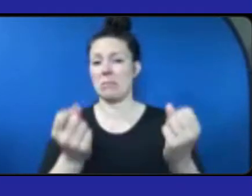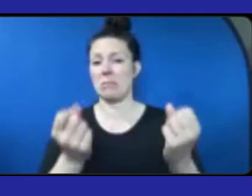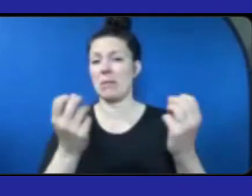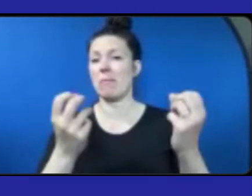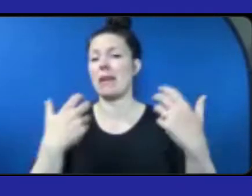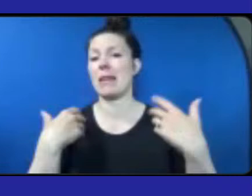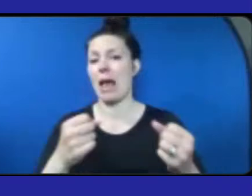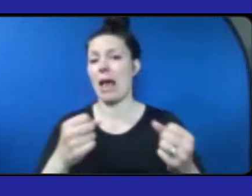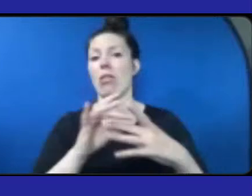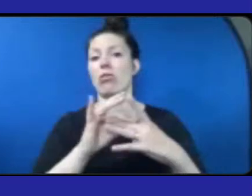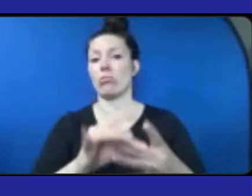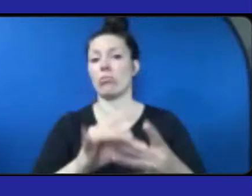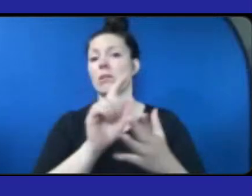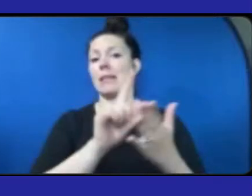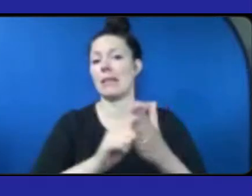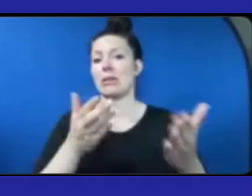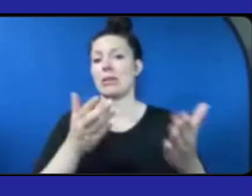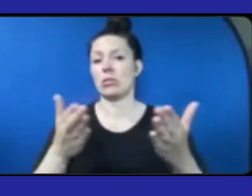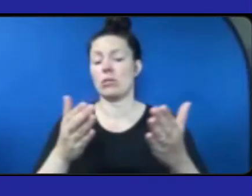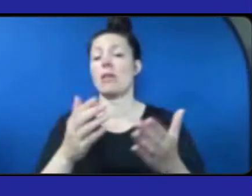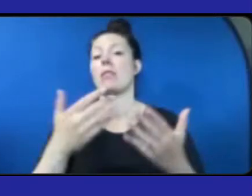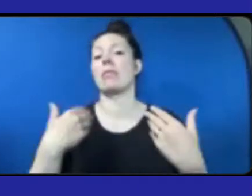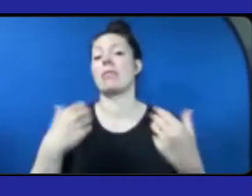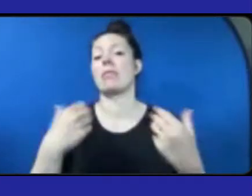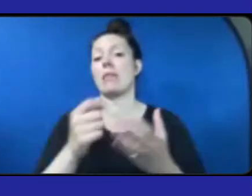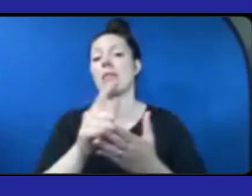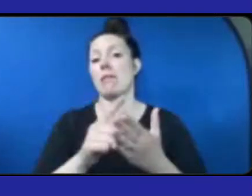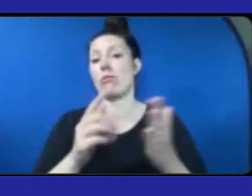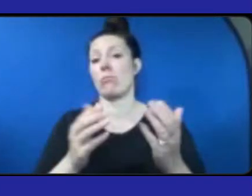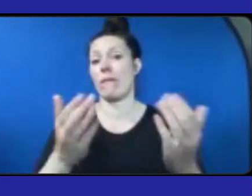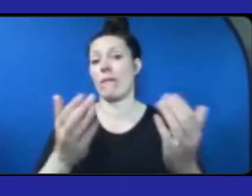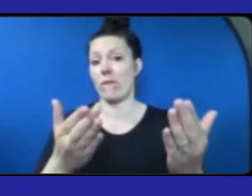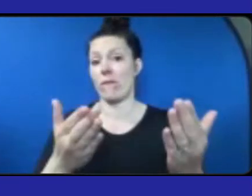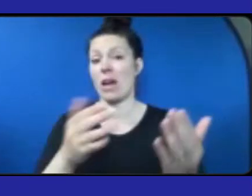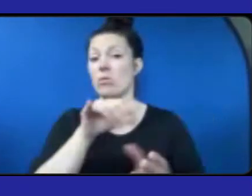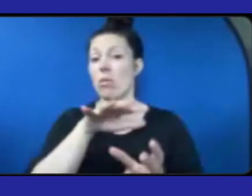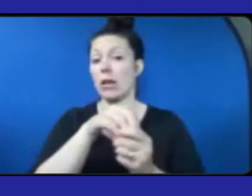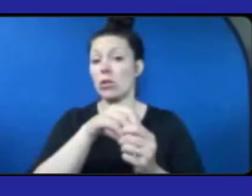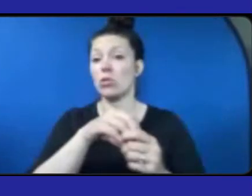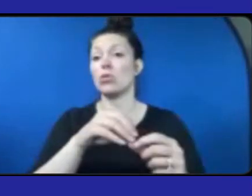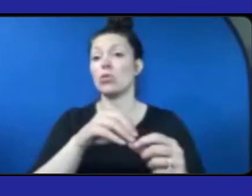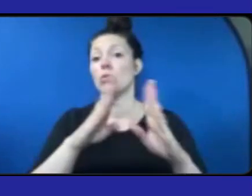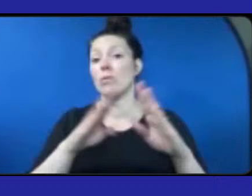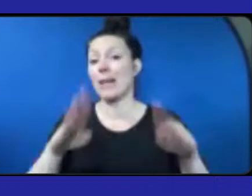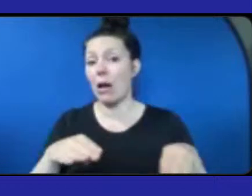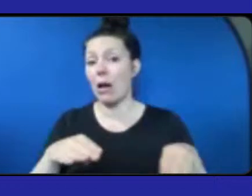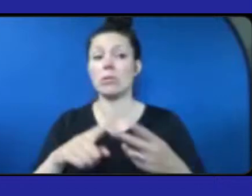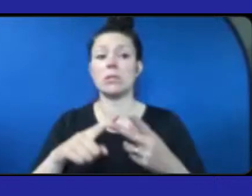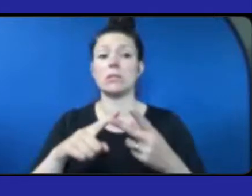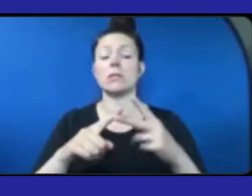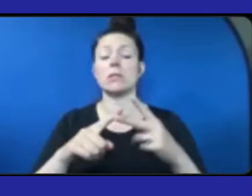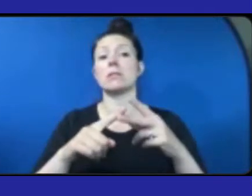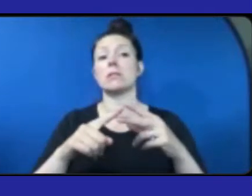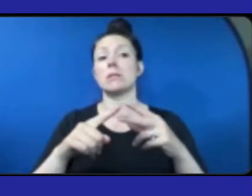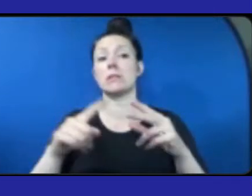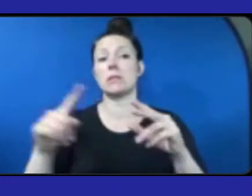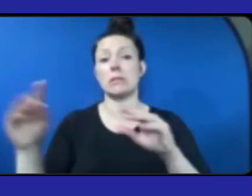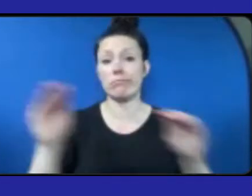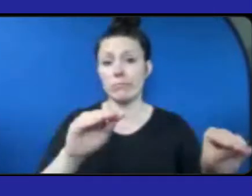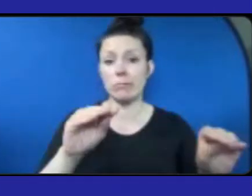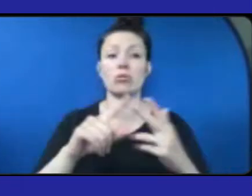legal services that legal health attorneys provide, including those related to housing, immigration,